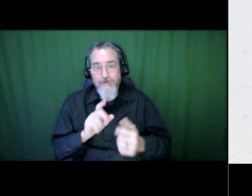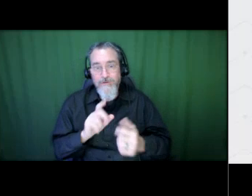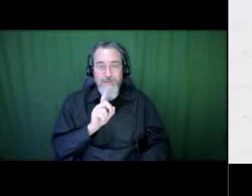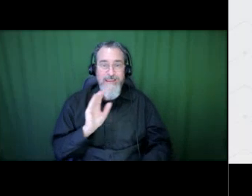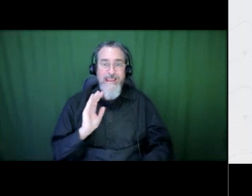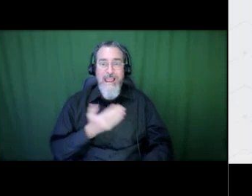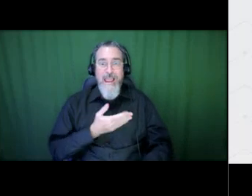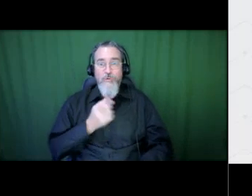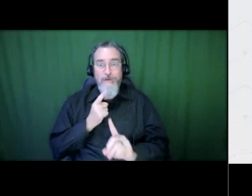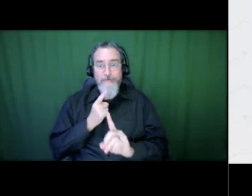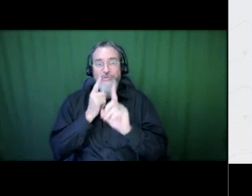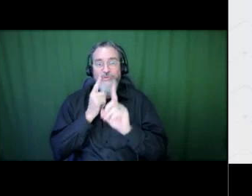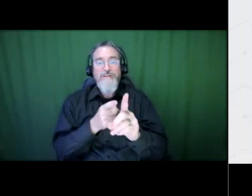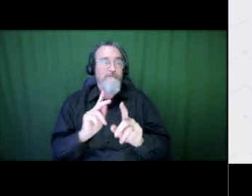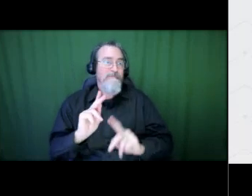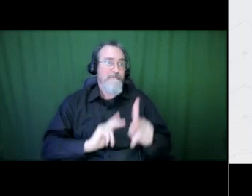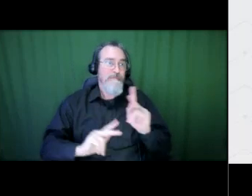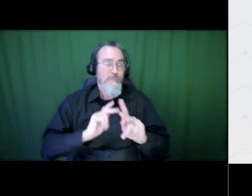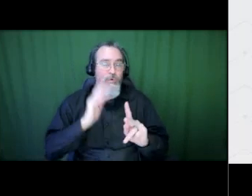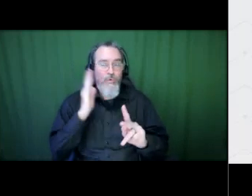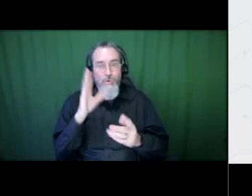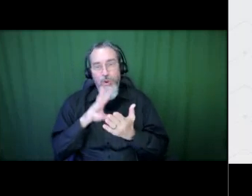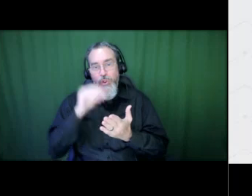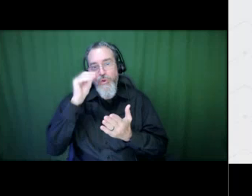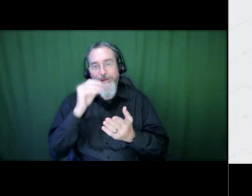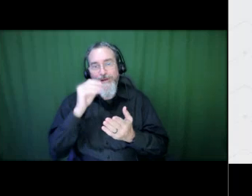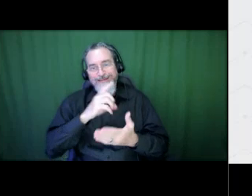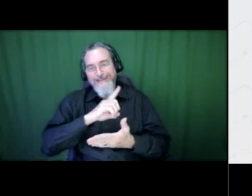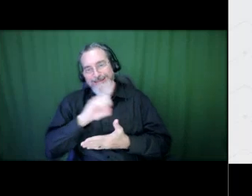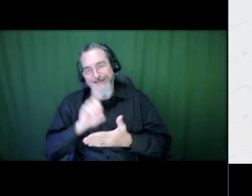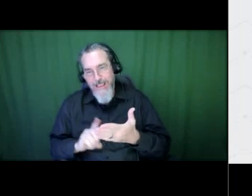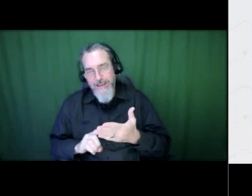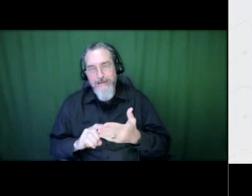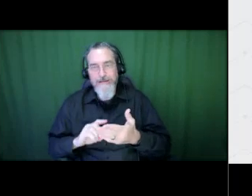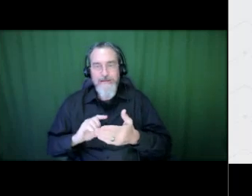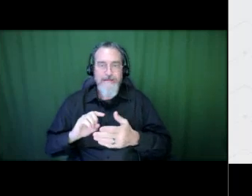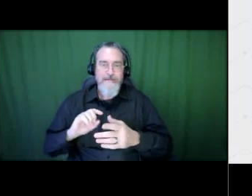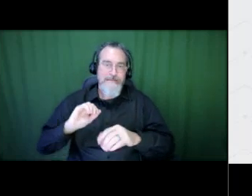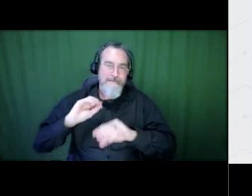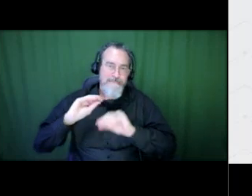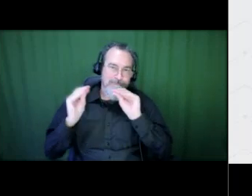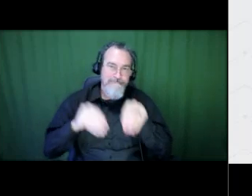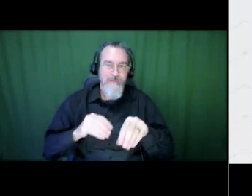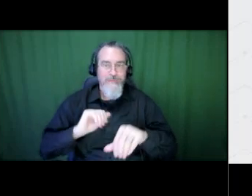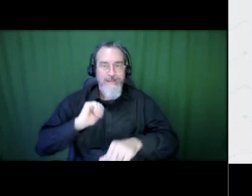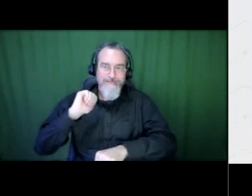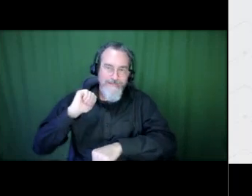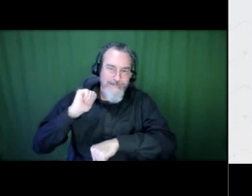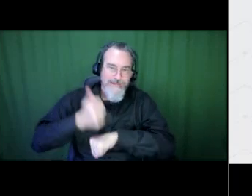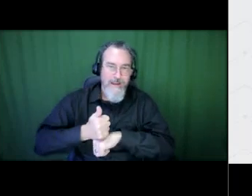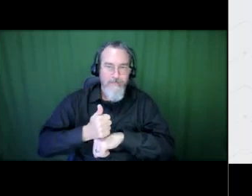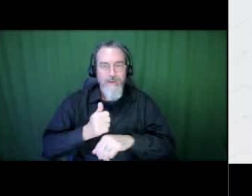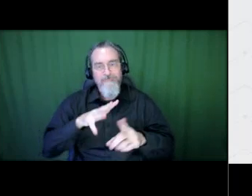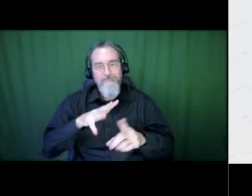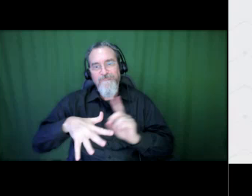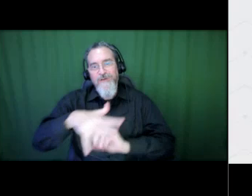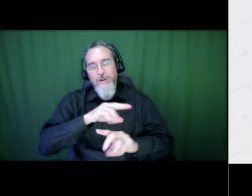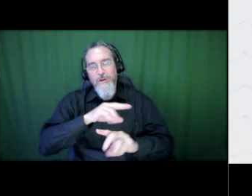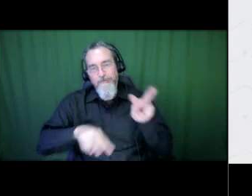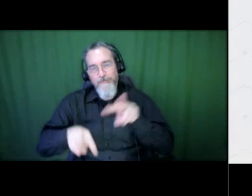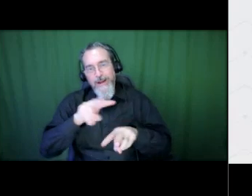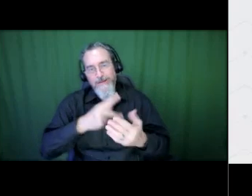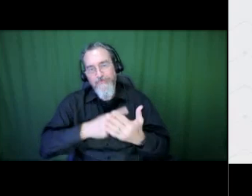that individuals will learn to design, implement, and start an environmental monitoring program within their community or agency. This will be accredited